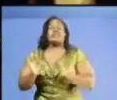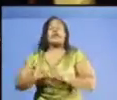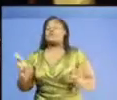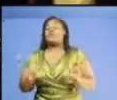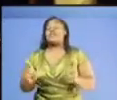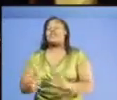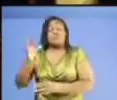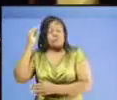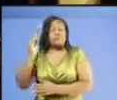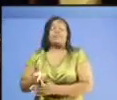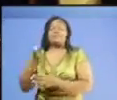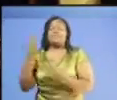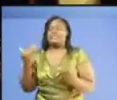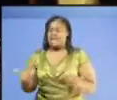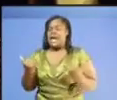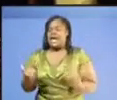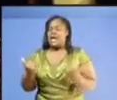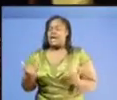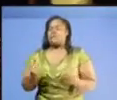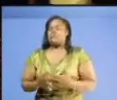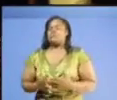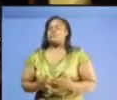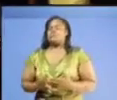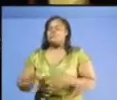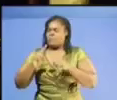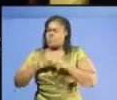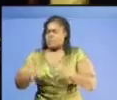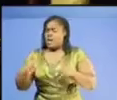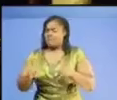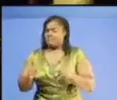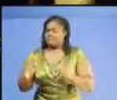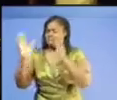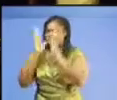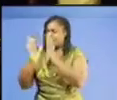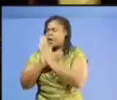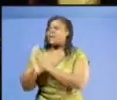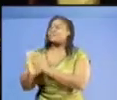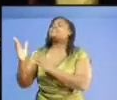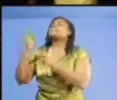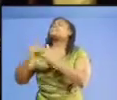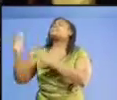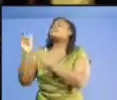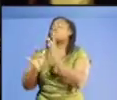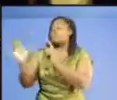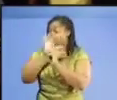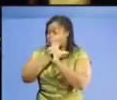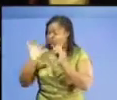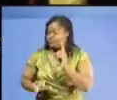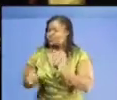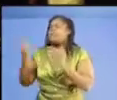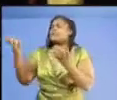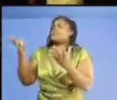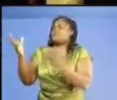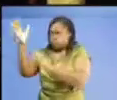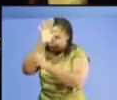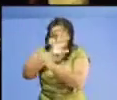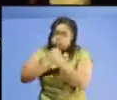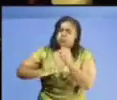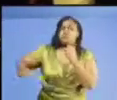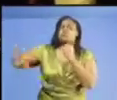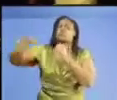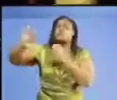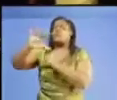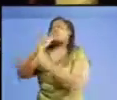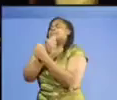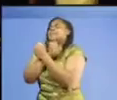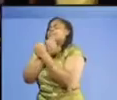for the preaching that this moment requires. But I ask you in the name of Jesus Christ that you would wrap me in the bosom